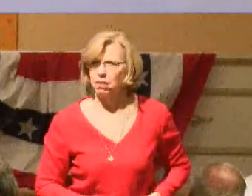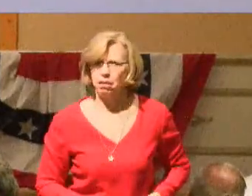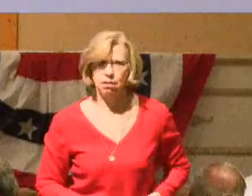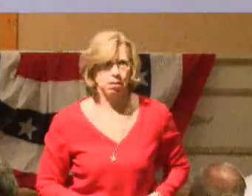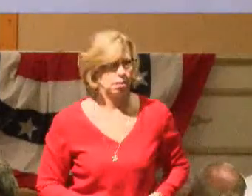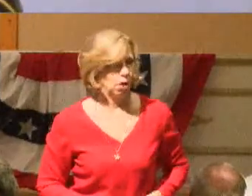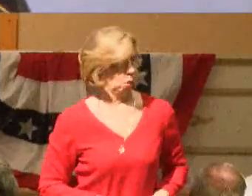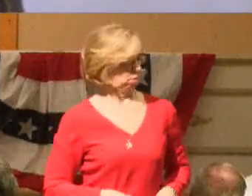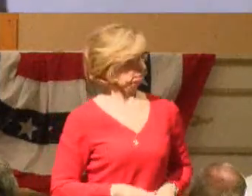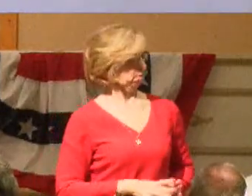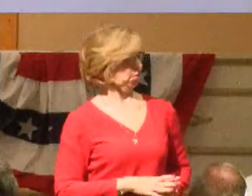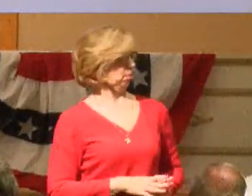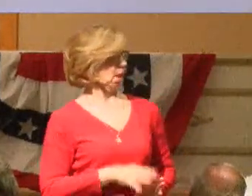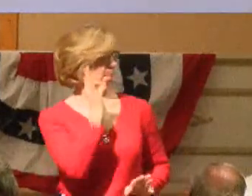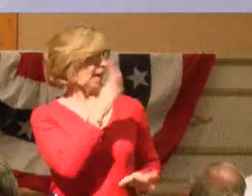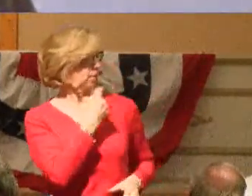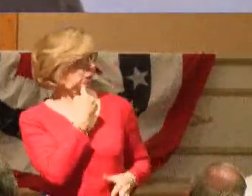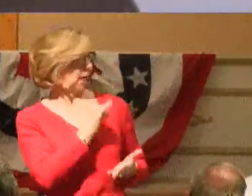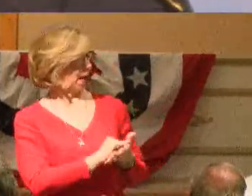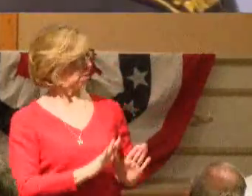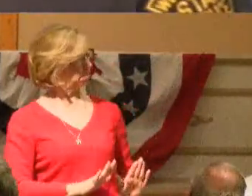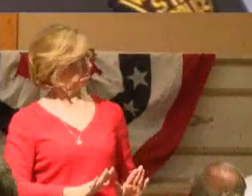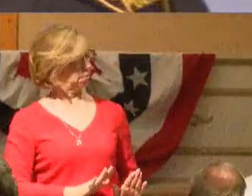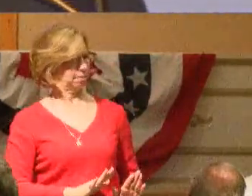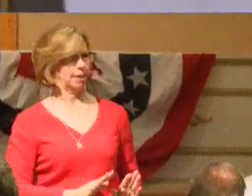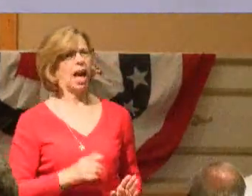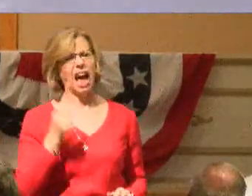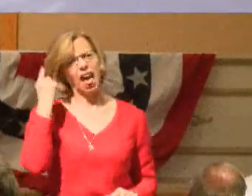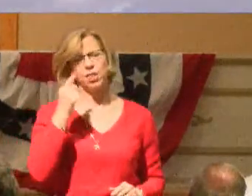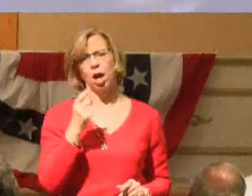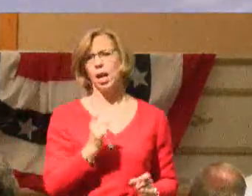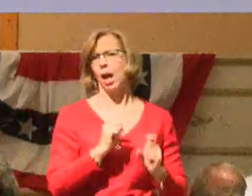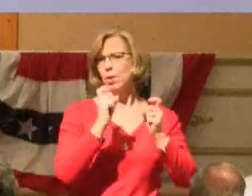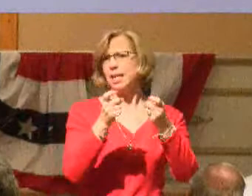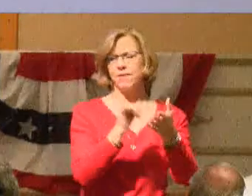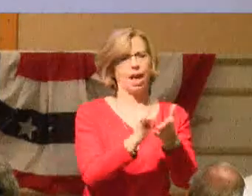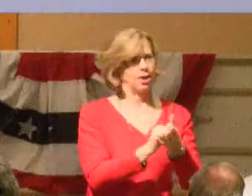don't hear that a whole lot anymore either. Thought I'd throw that out there. Isn't that good?